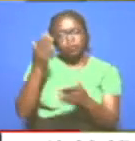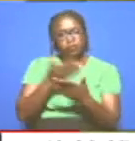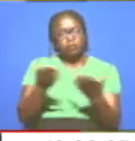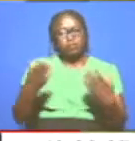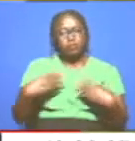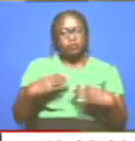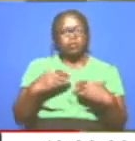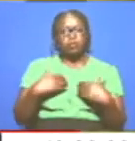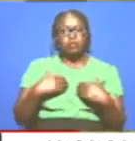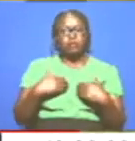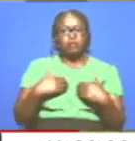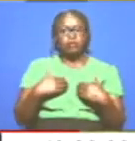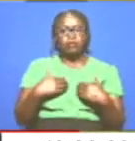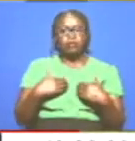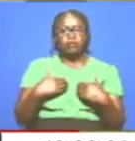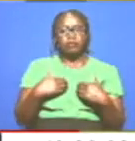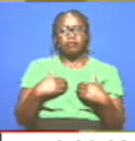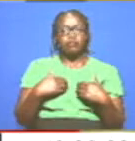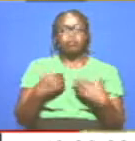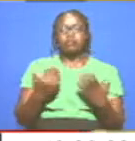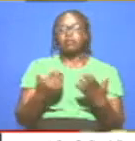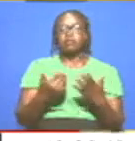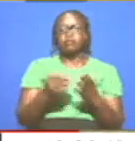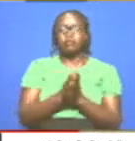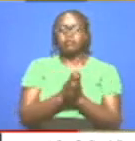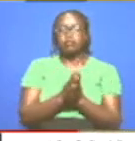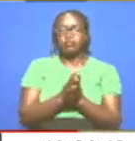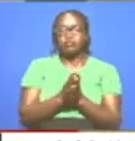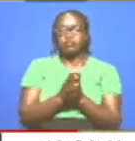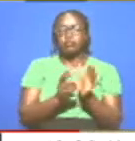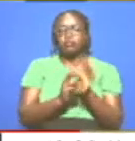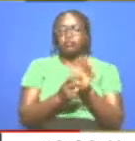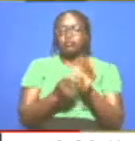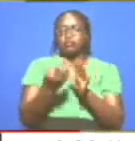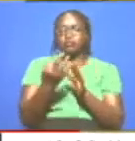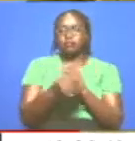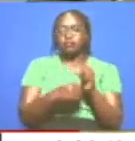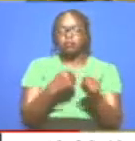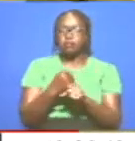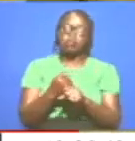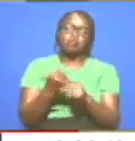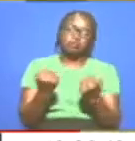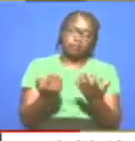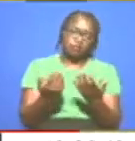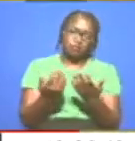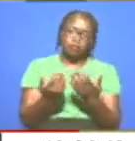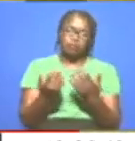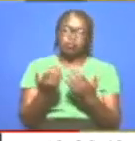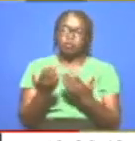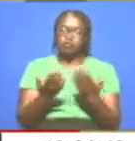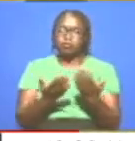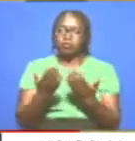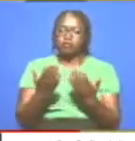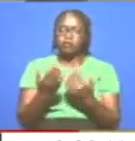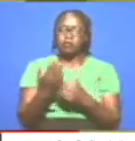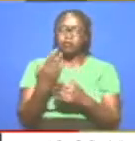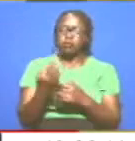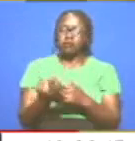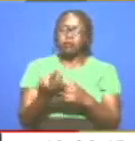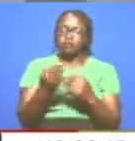a term limit of 3 years? I mean, as an elected official, you can serve for 4, yeah, up to 8. The maximum this person can serve is